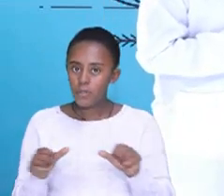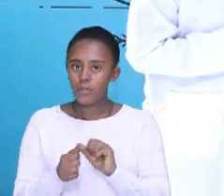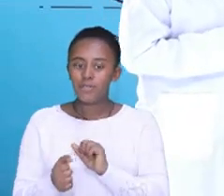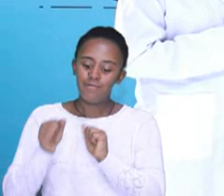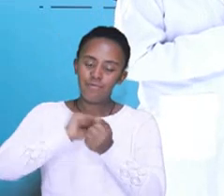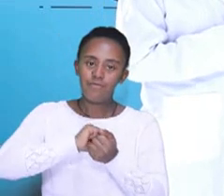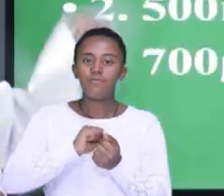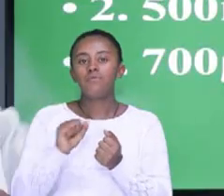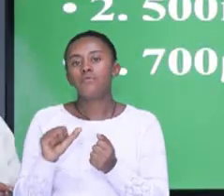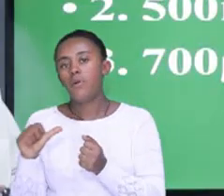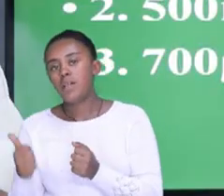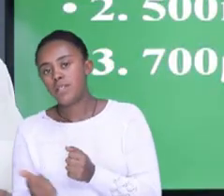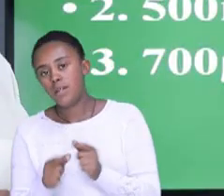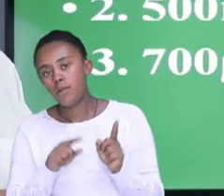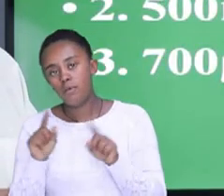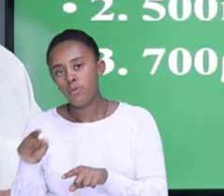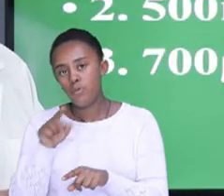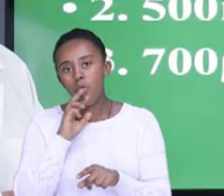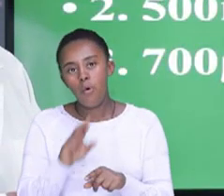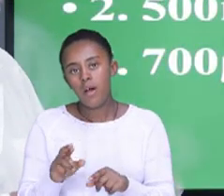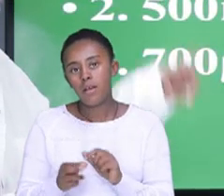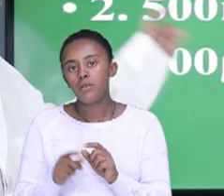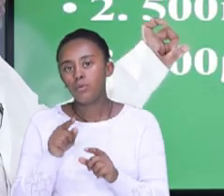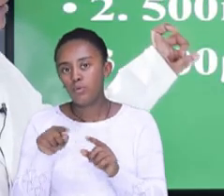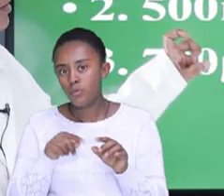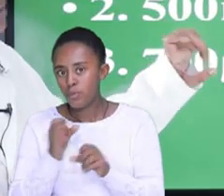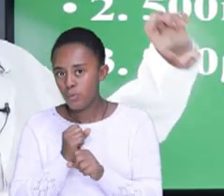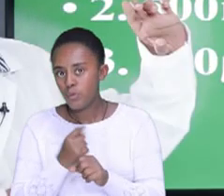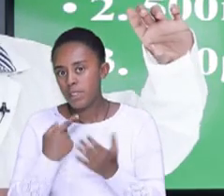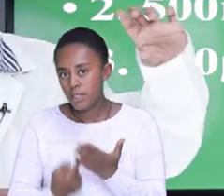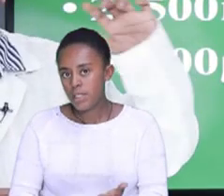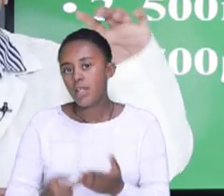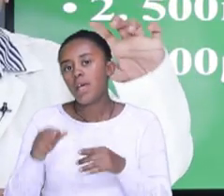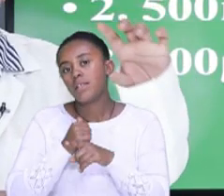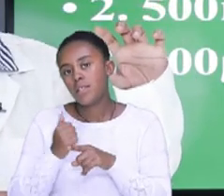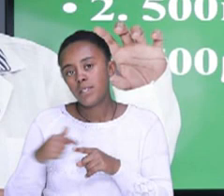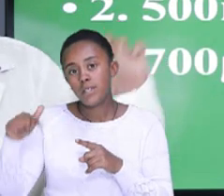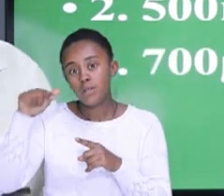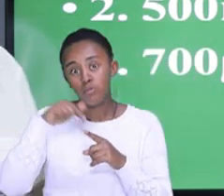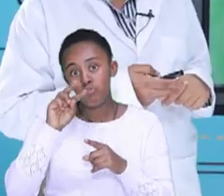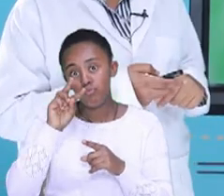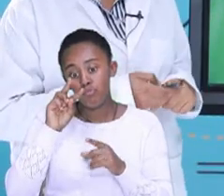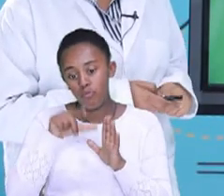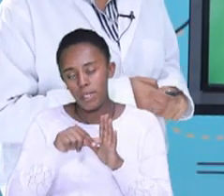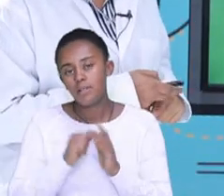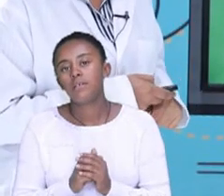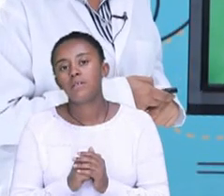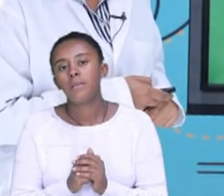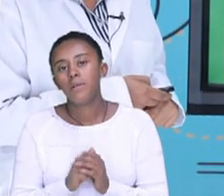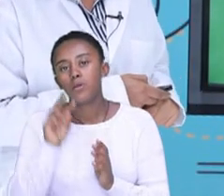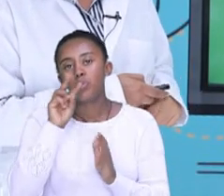into the other, and also you are expected to do this exercise with 2 minutes. I will give